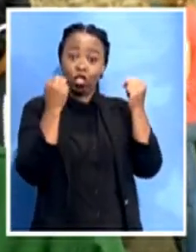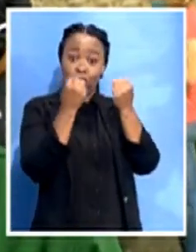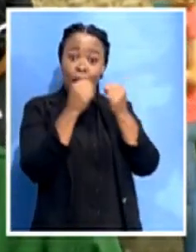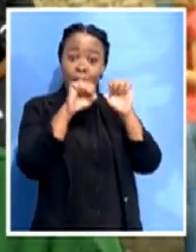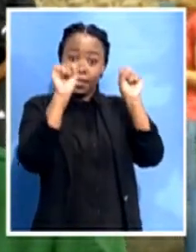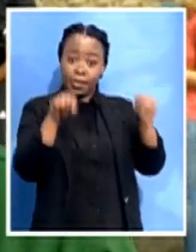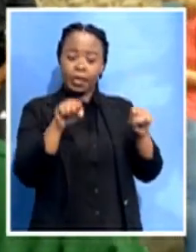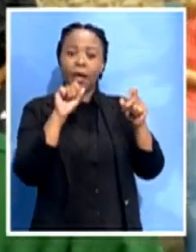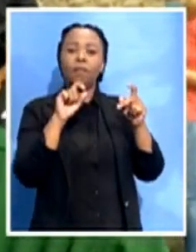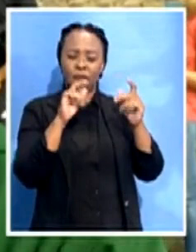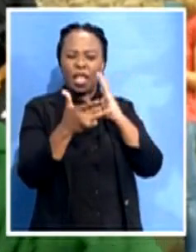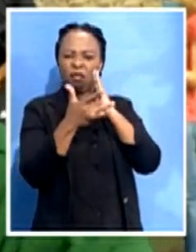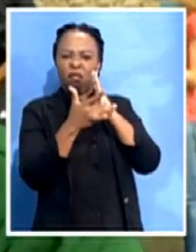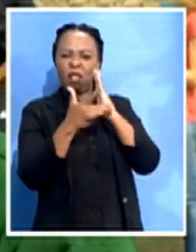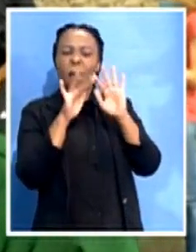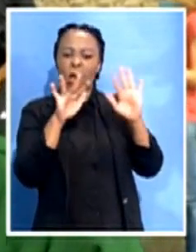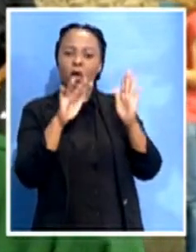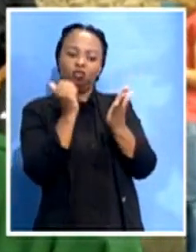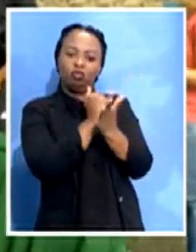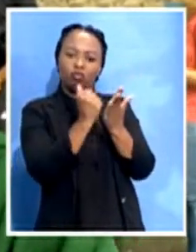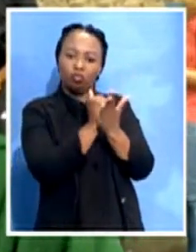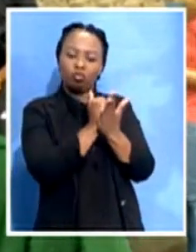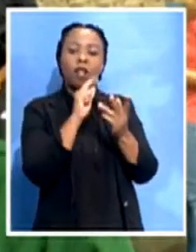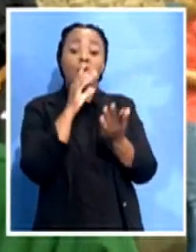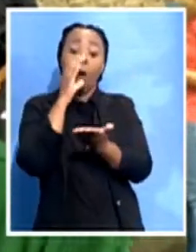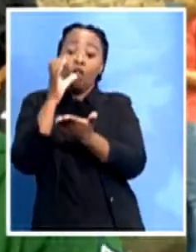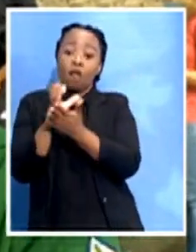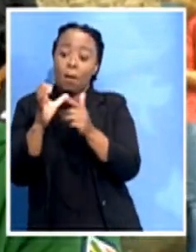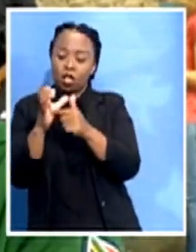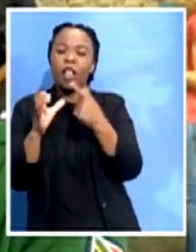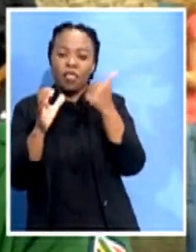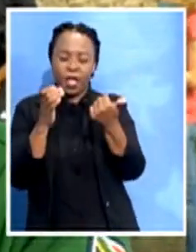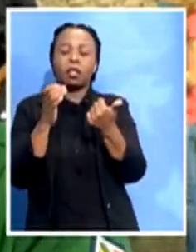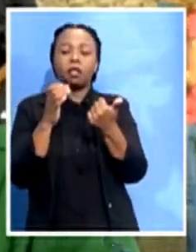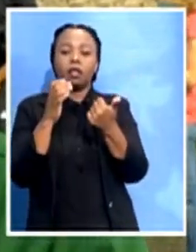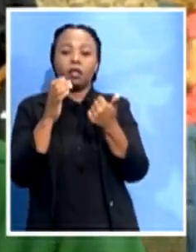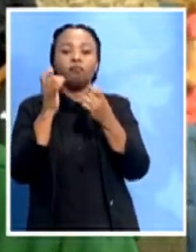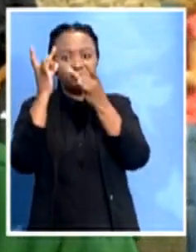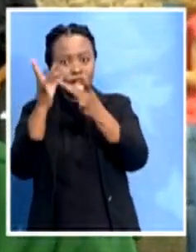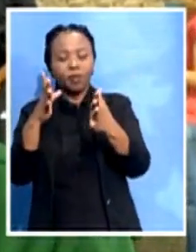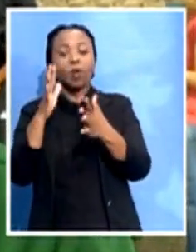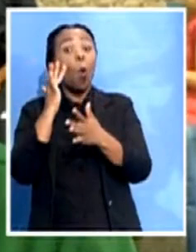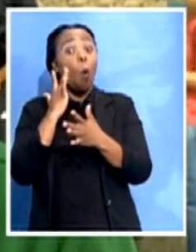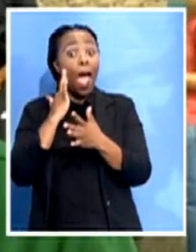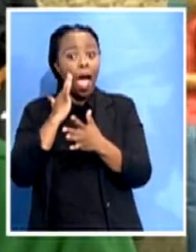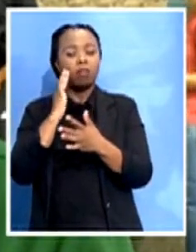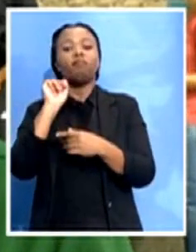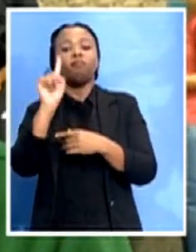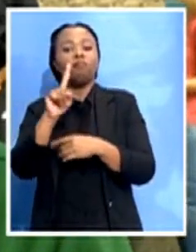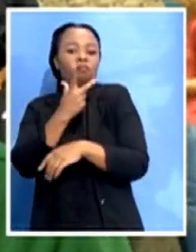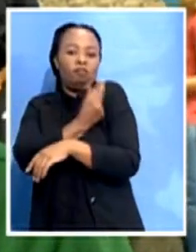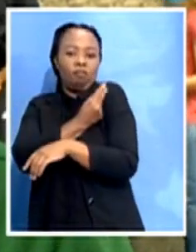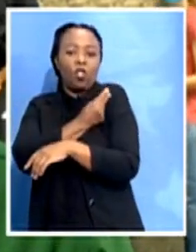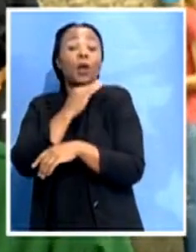confirmation of their registration, and then they get told where to come and when to come for the vaccination, and that's part of the process that we've done. We do have also a